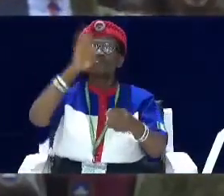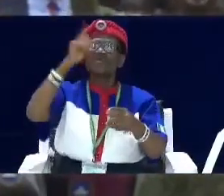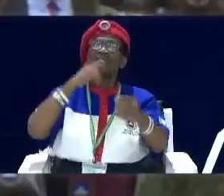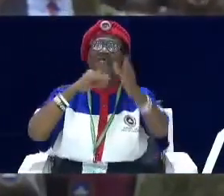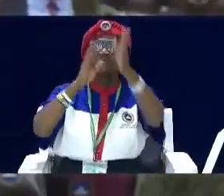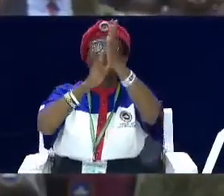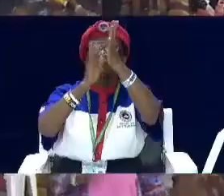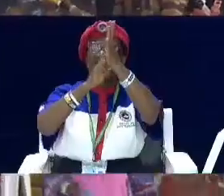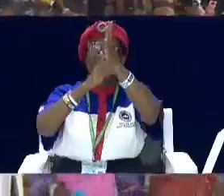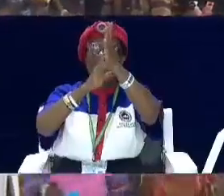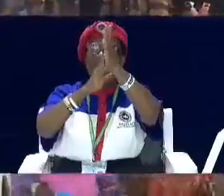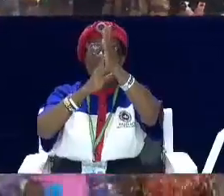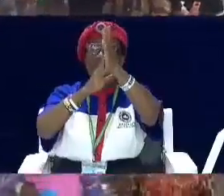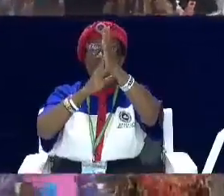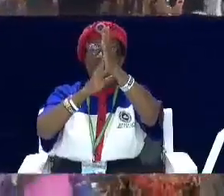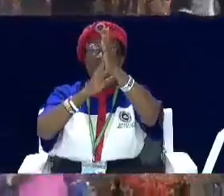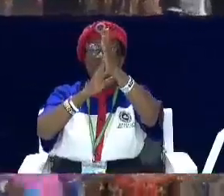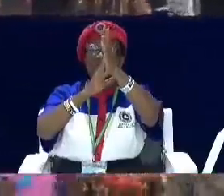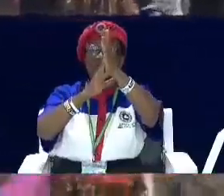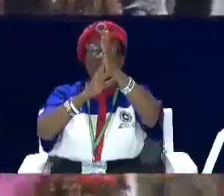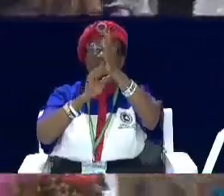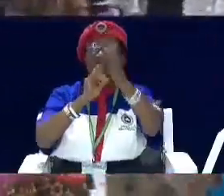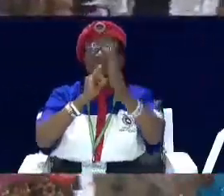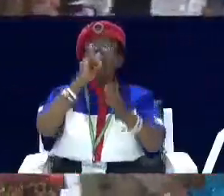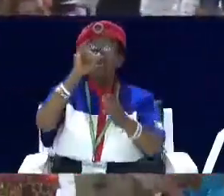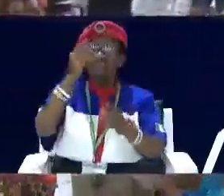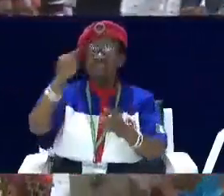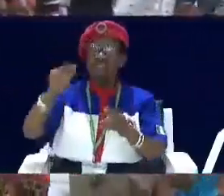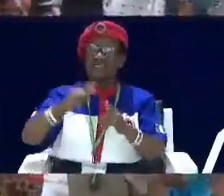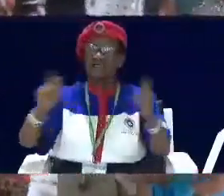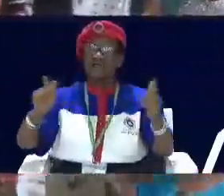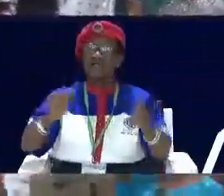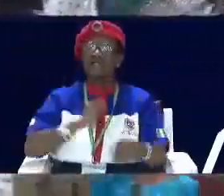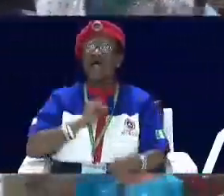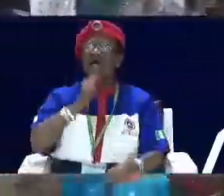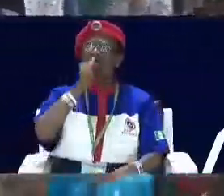He's the great I am.